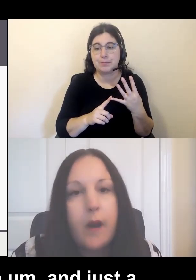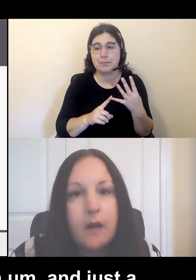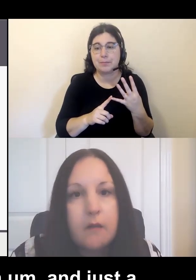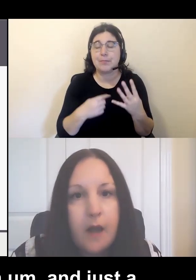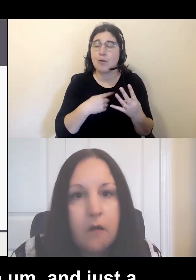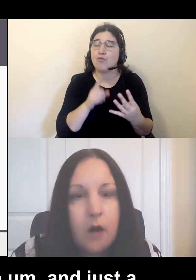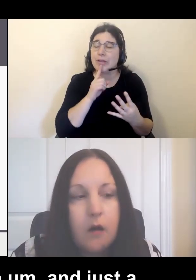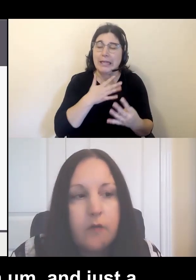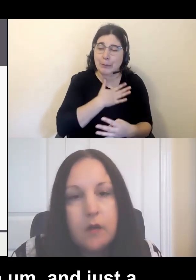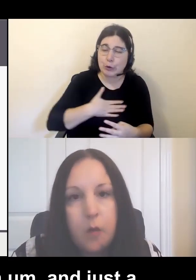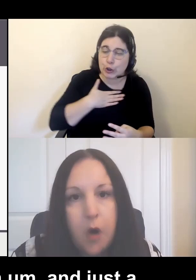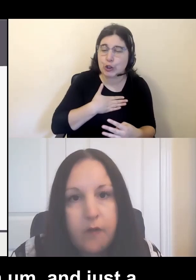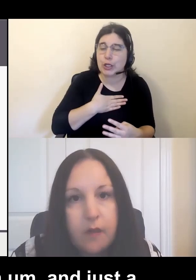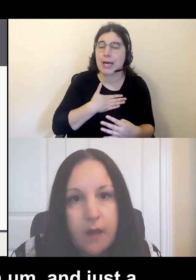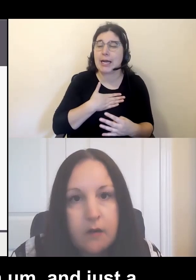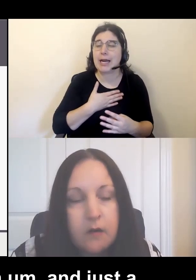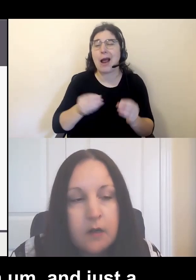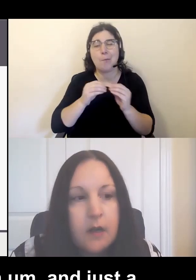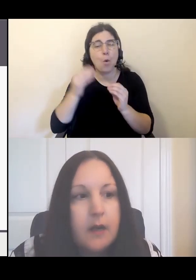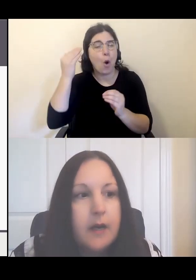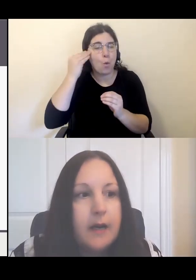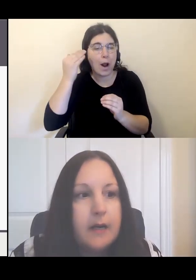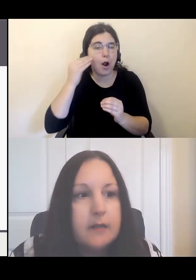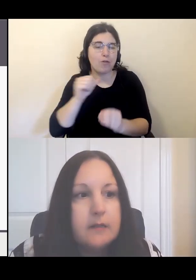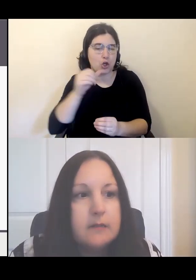better awareness now of the nonprofit sector